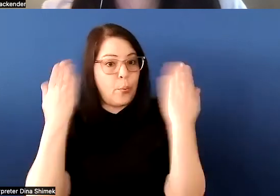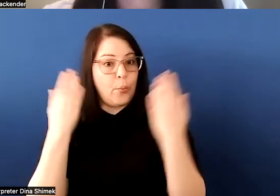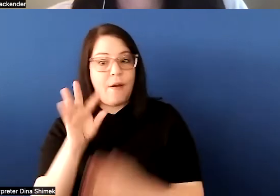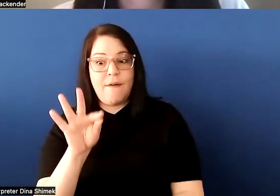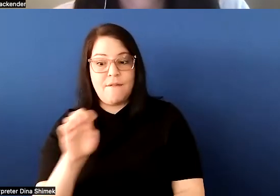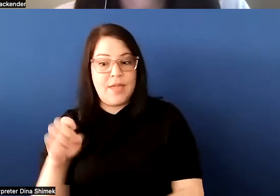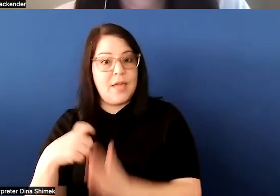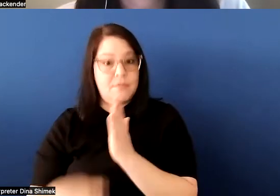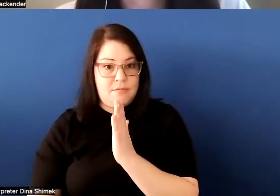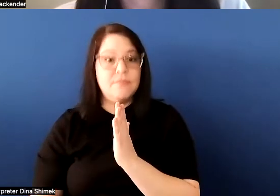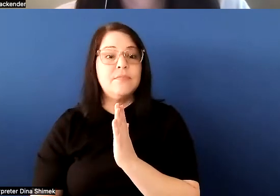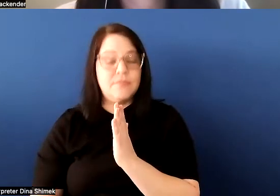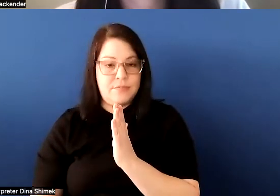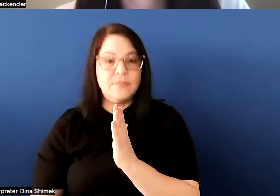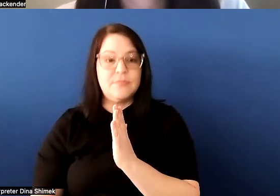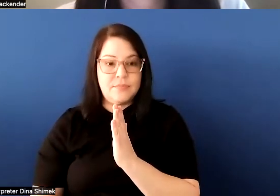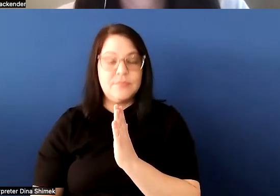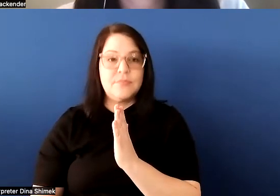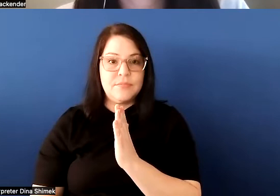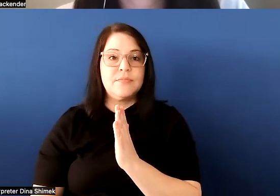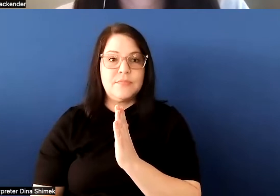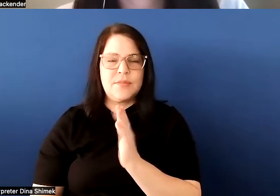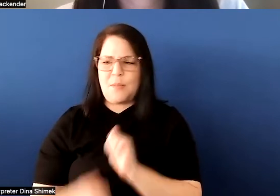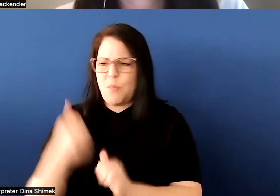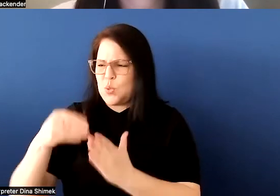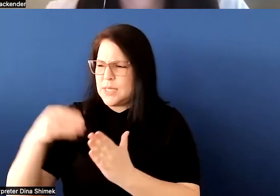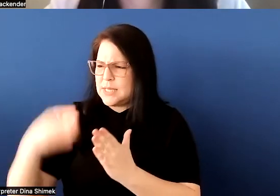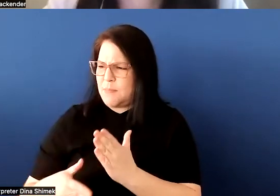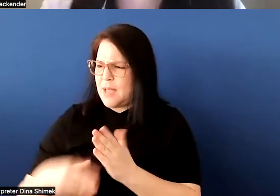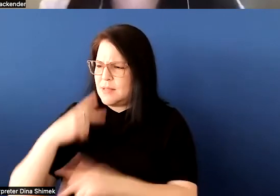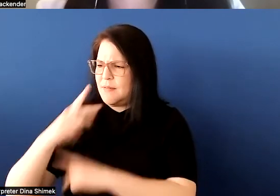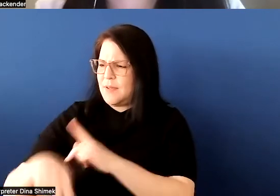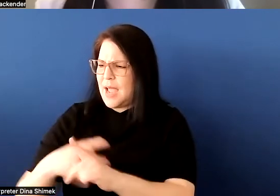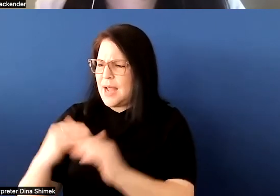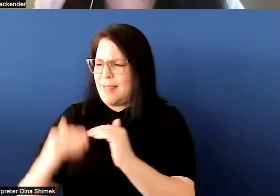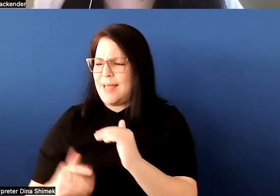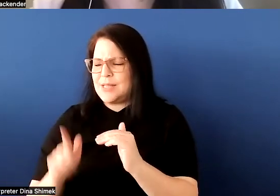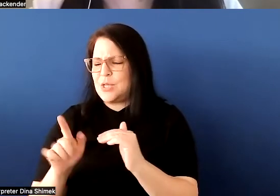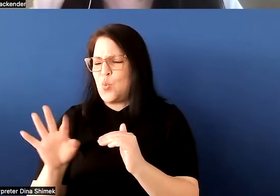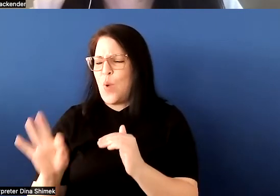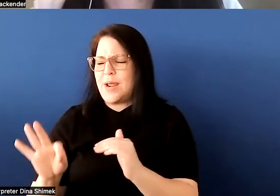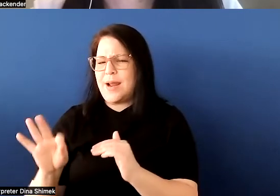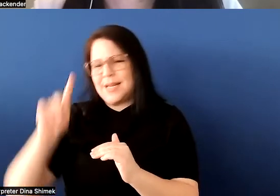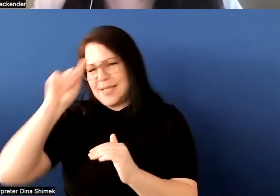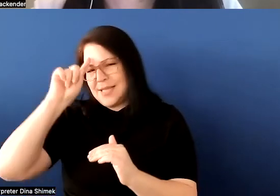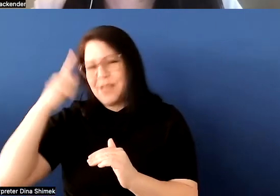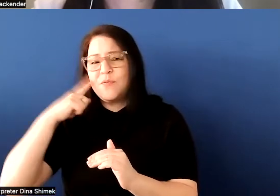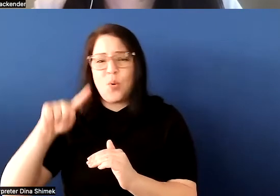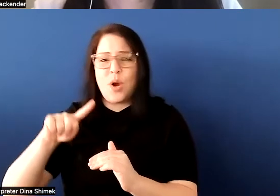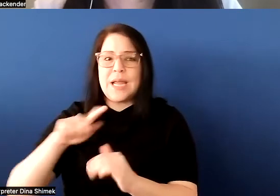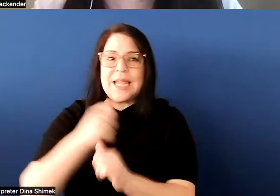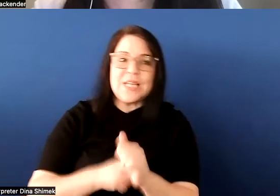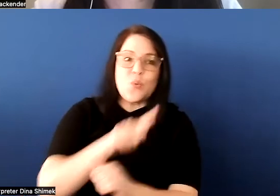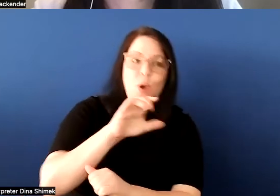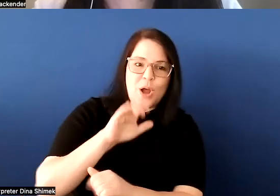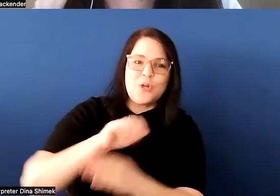it's even I think our most expensive one is less than 29 cents for every $100 you have in the account. It's very,